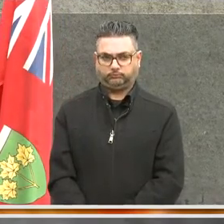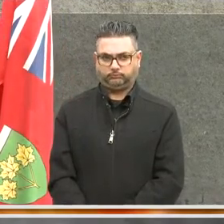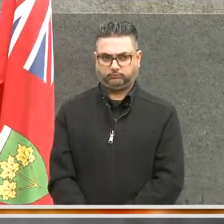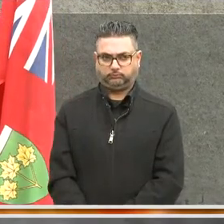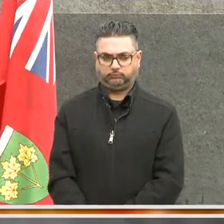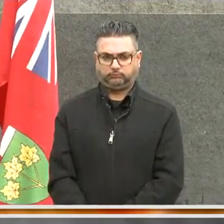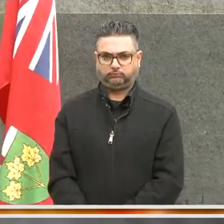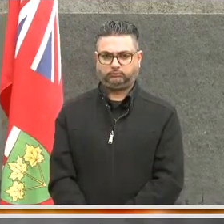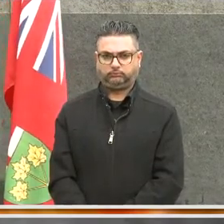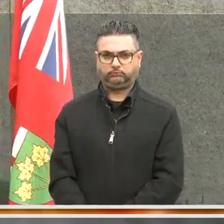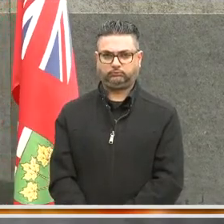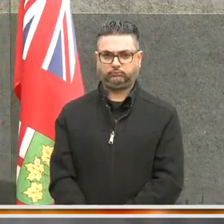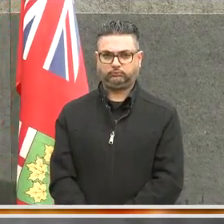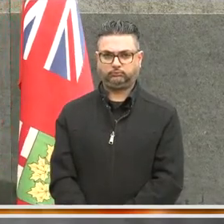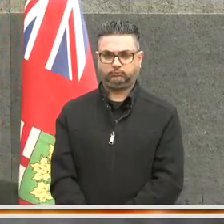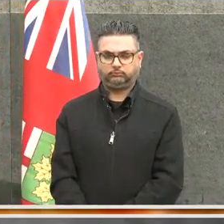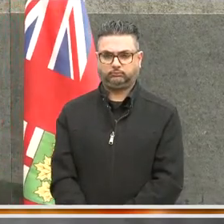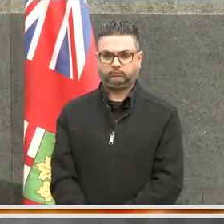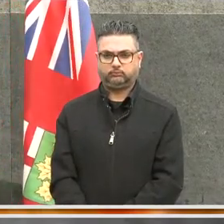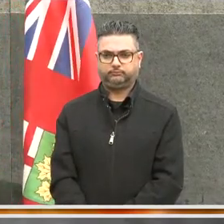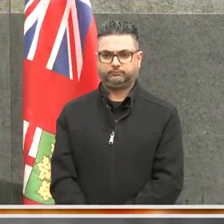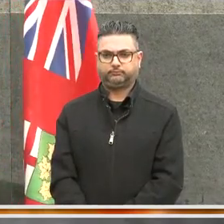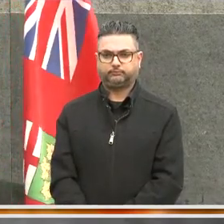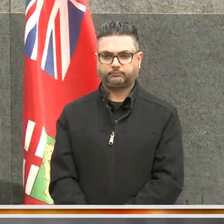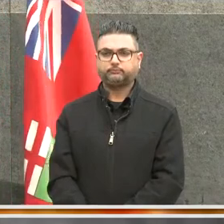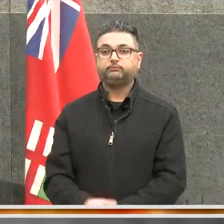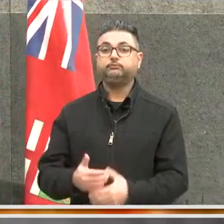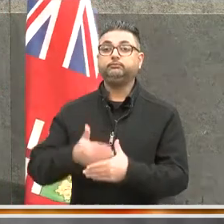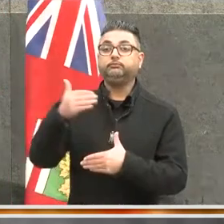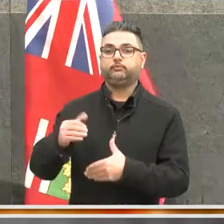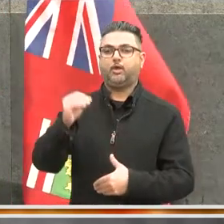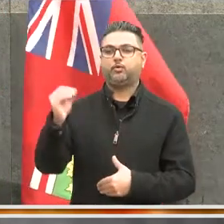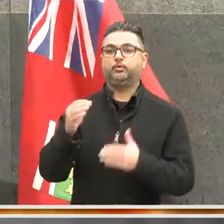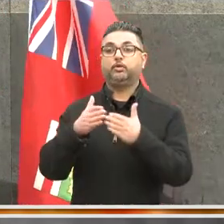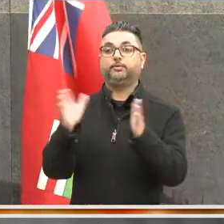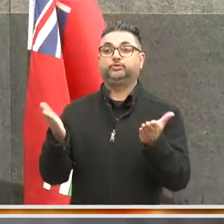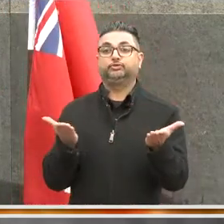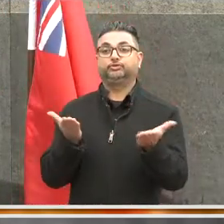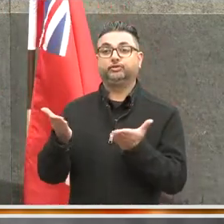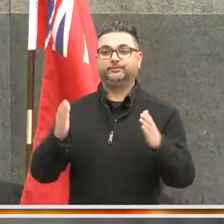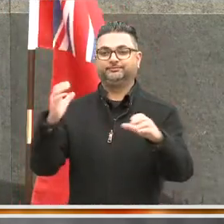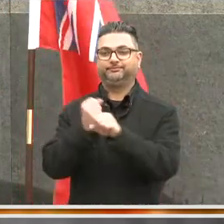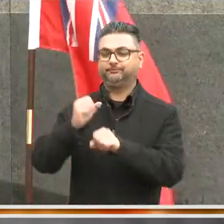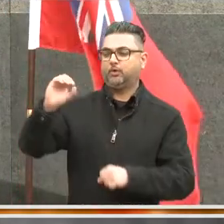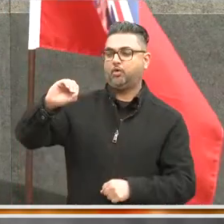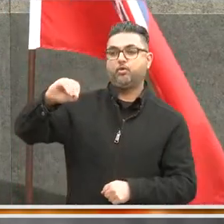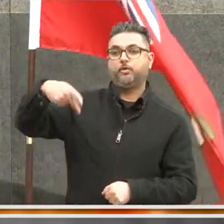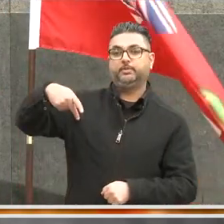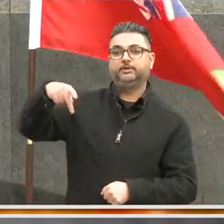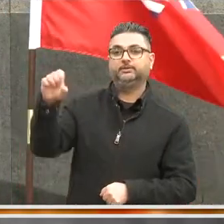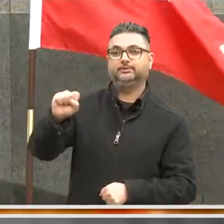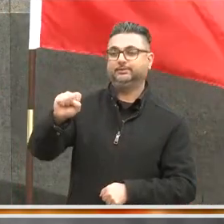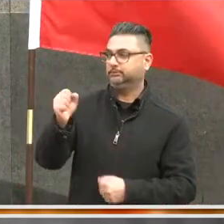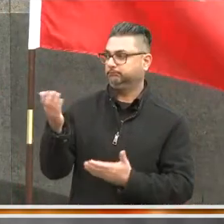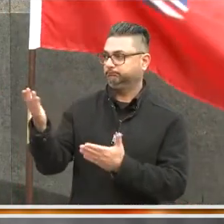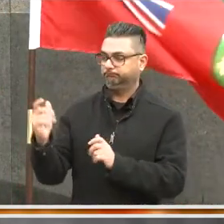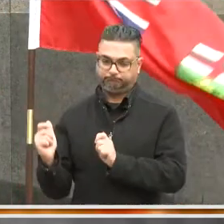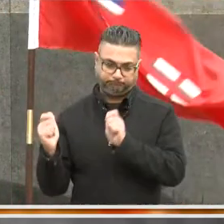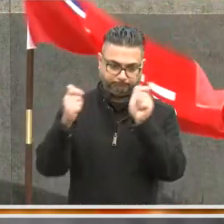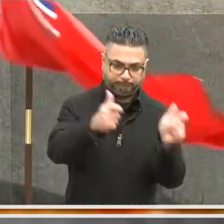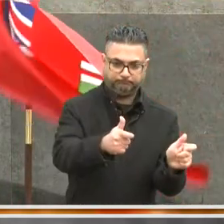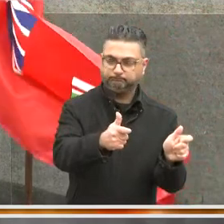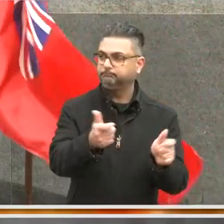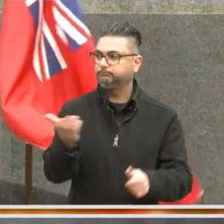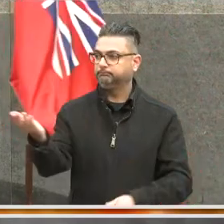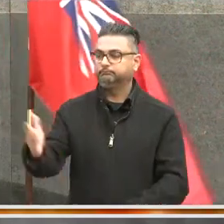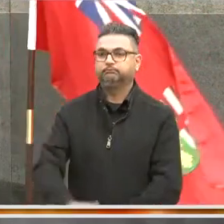On behalf of the Ontario Public Service et au nom de la fonction publique de l'Ontario, Michel D'Emmanuel, Secretary of the Cabinet and